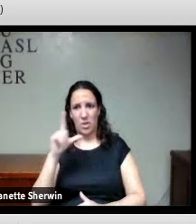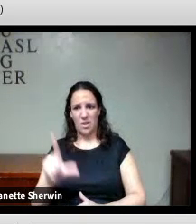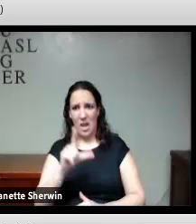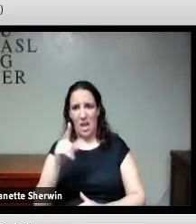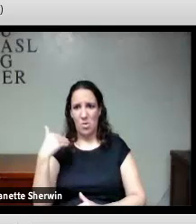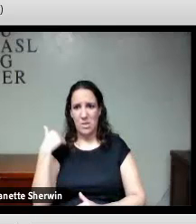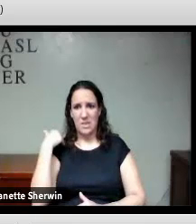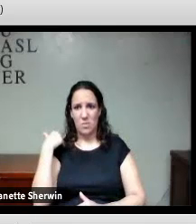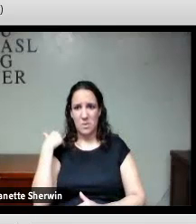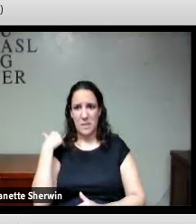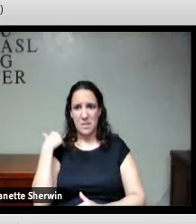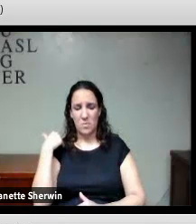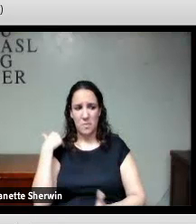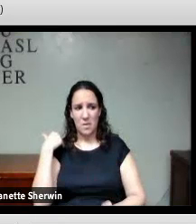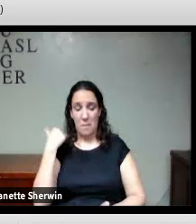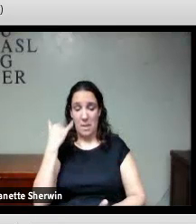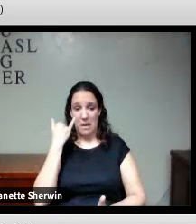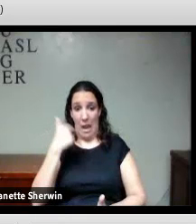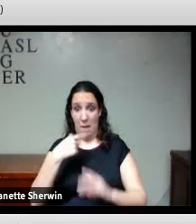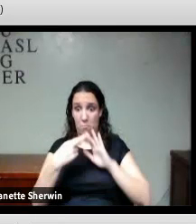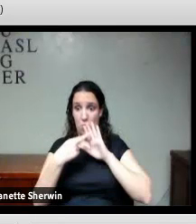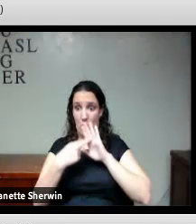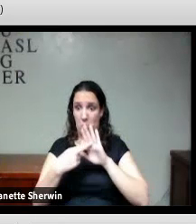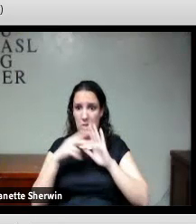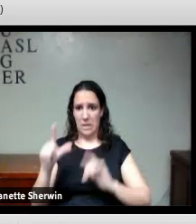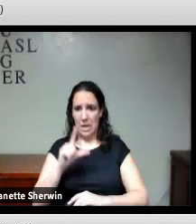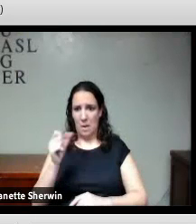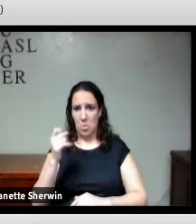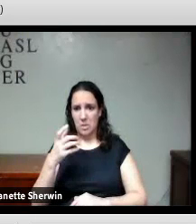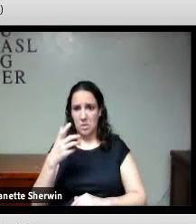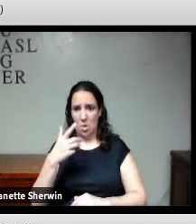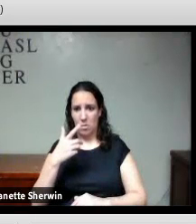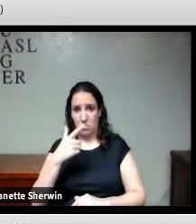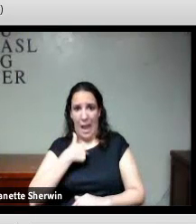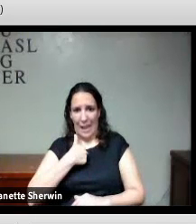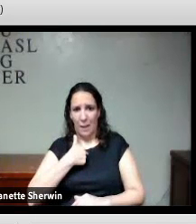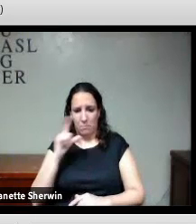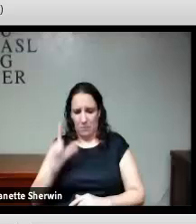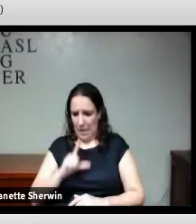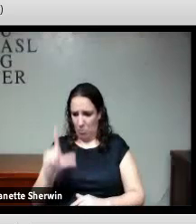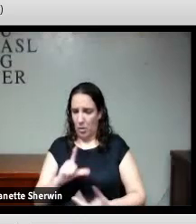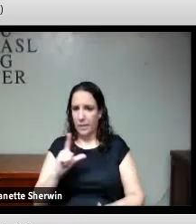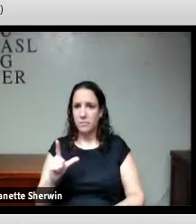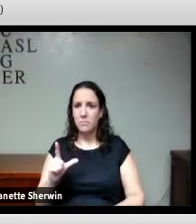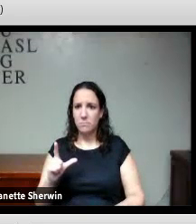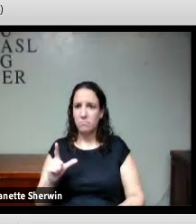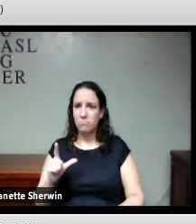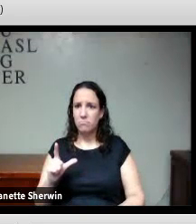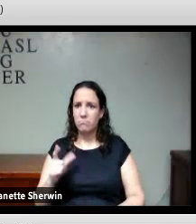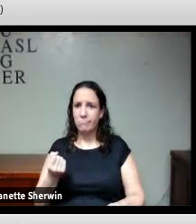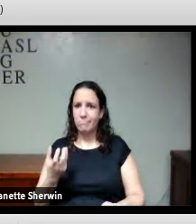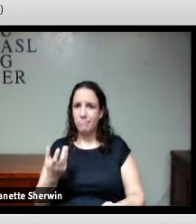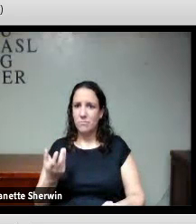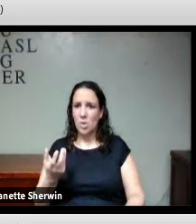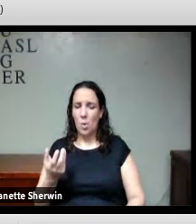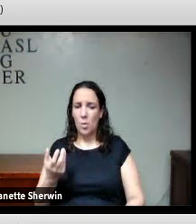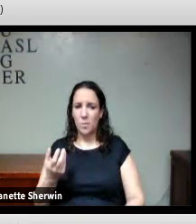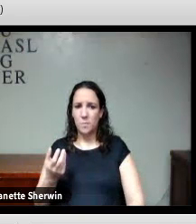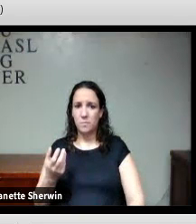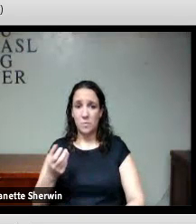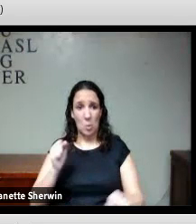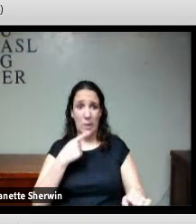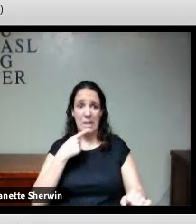representative of the library, then in their mind, you are the library. But I said, we certainly can always say, I'm so